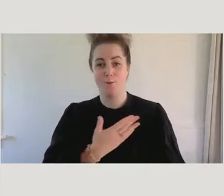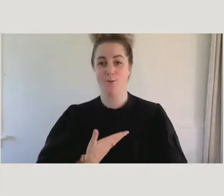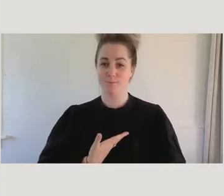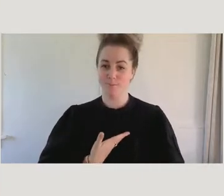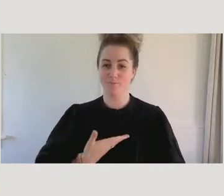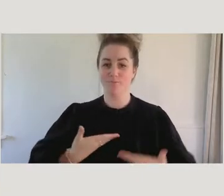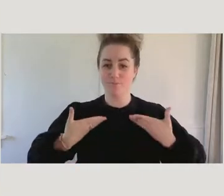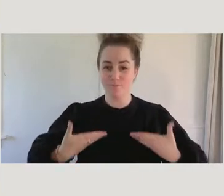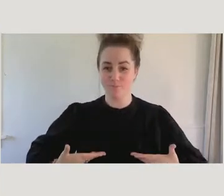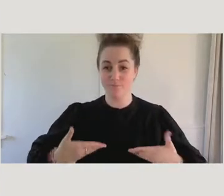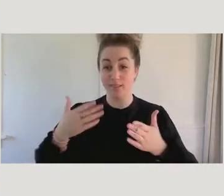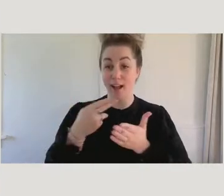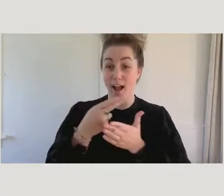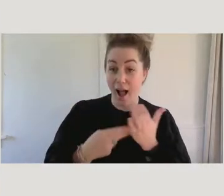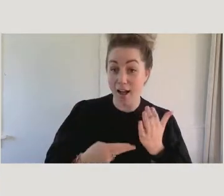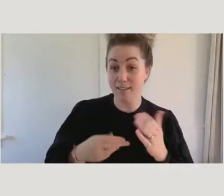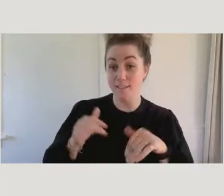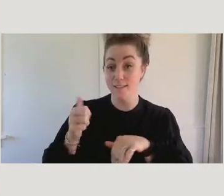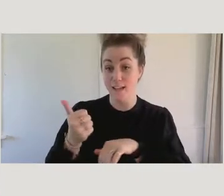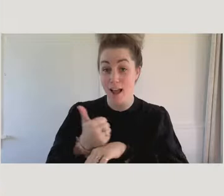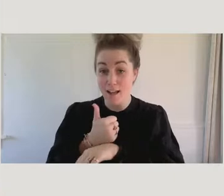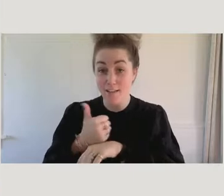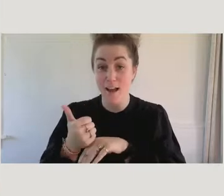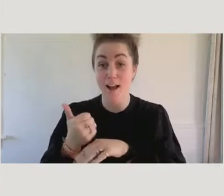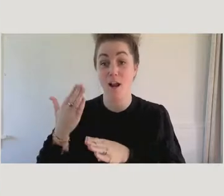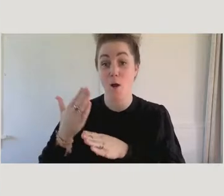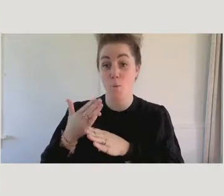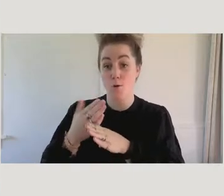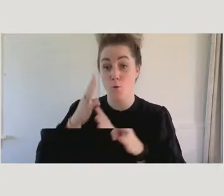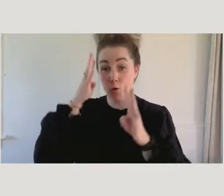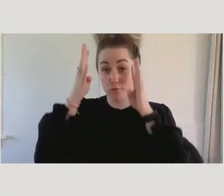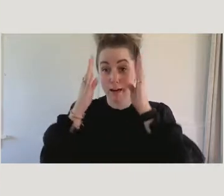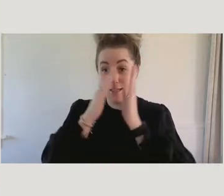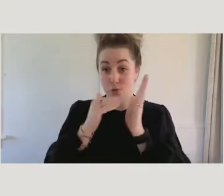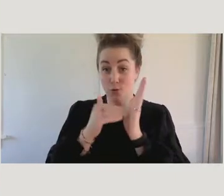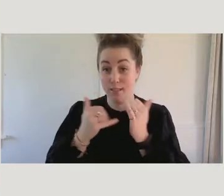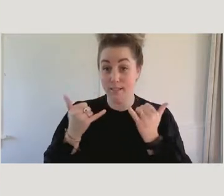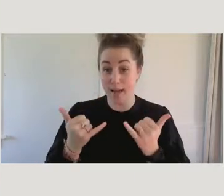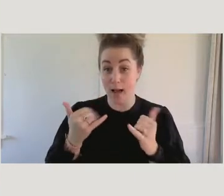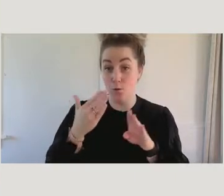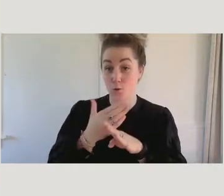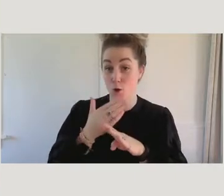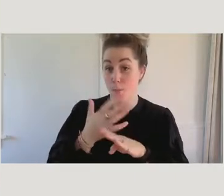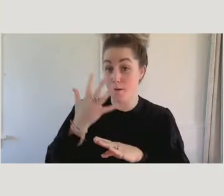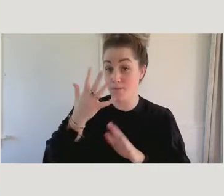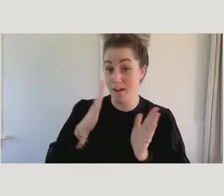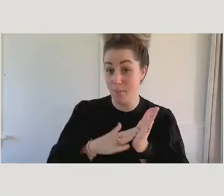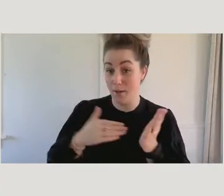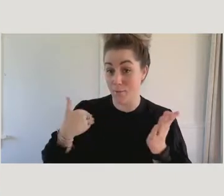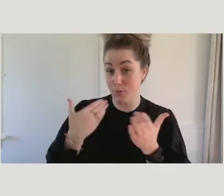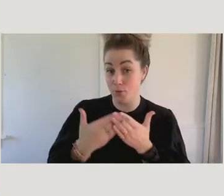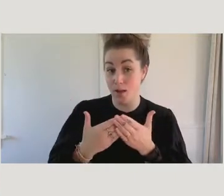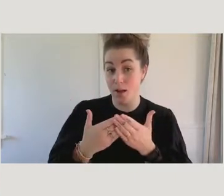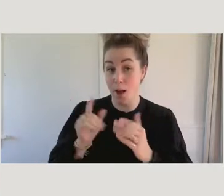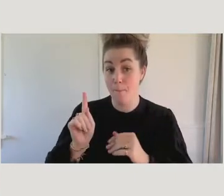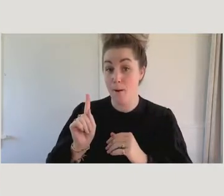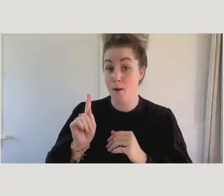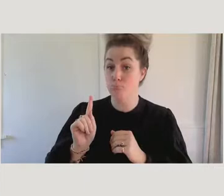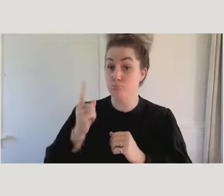I'm an actor and a writer and I work for Creative New Zealand now I've been in the job for five months I am the principal advisor for Pacific Arts